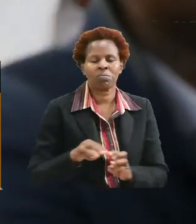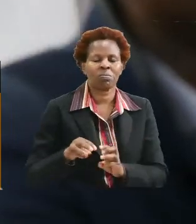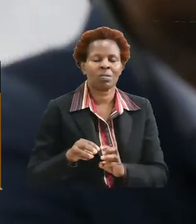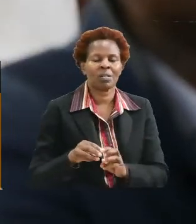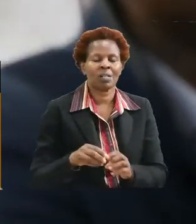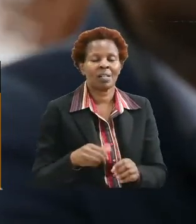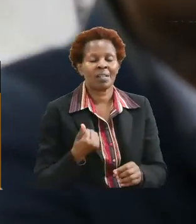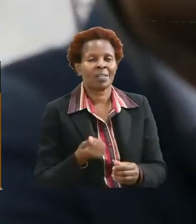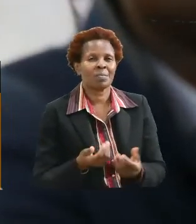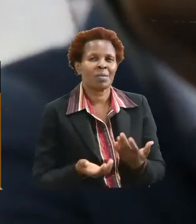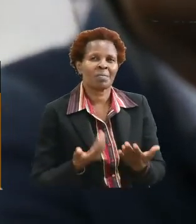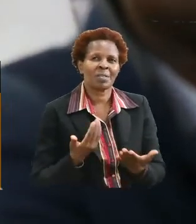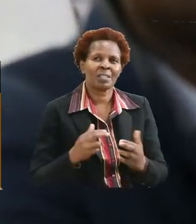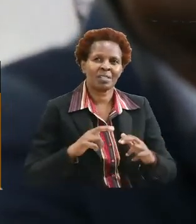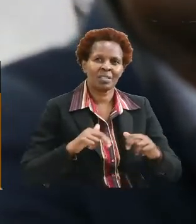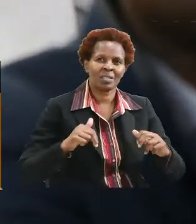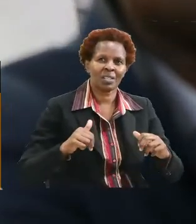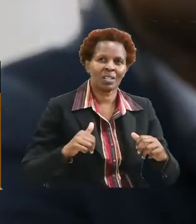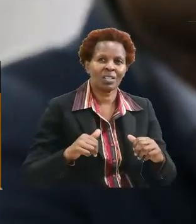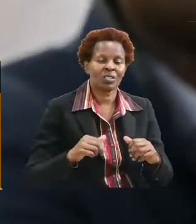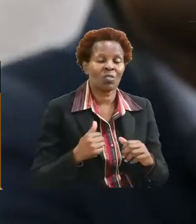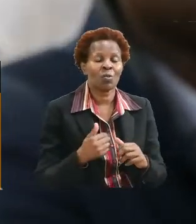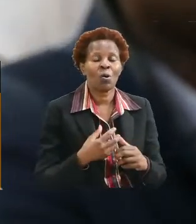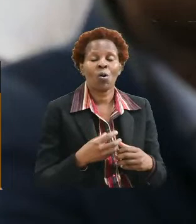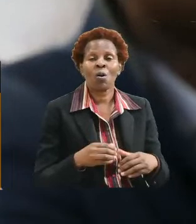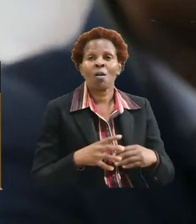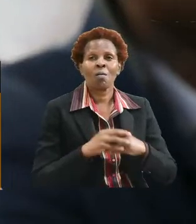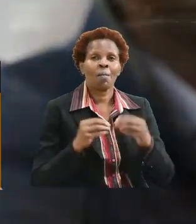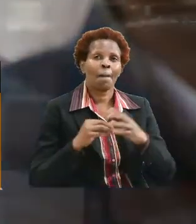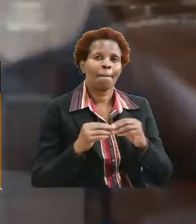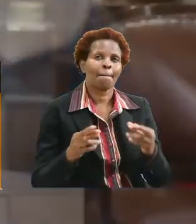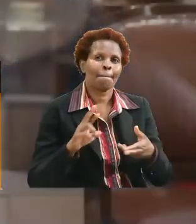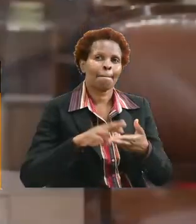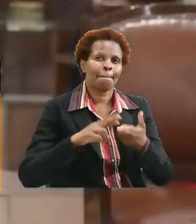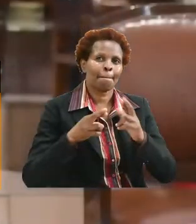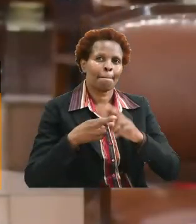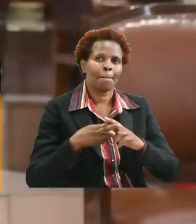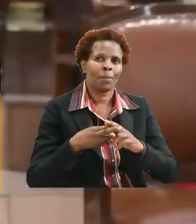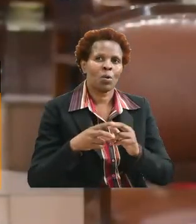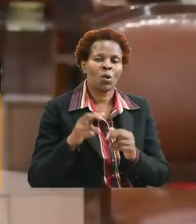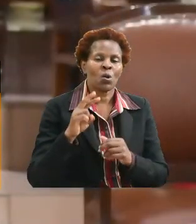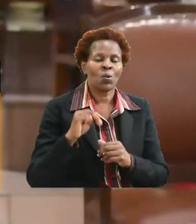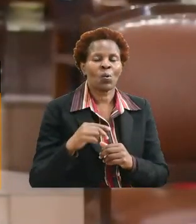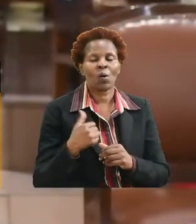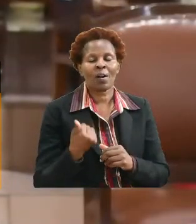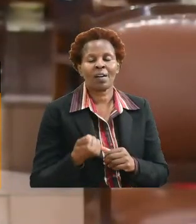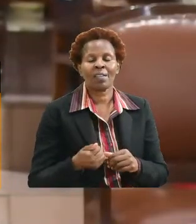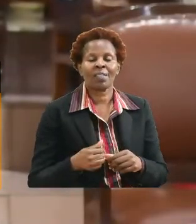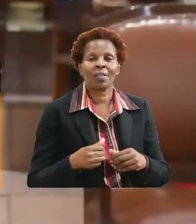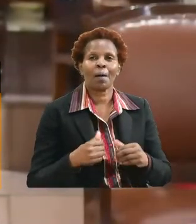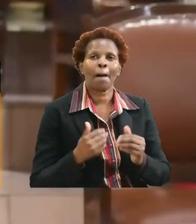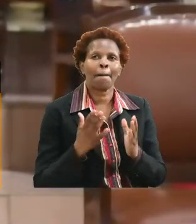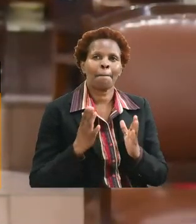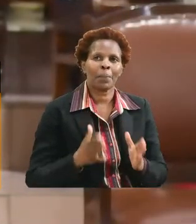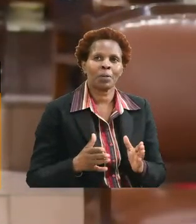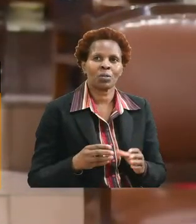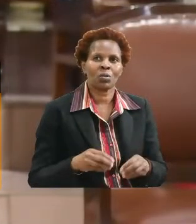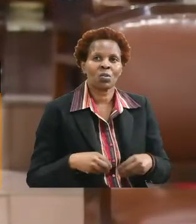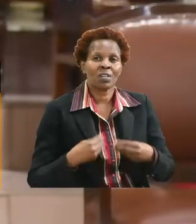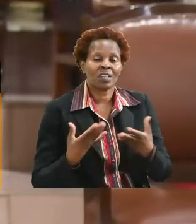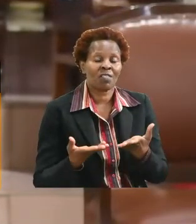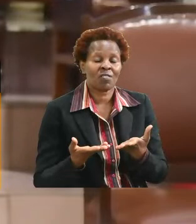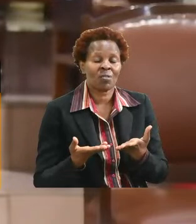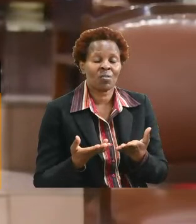may also want to find comfort in relationships. No one else can give you the right comfort other than the